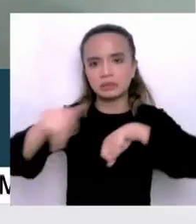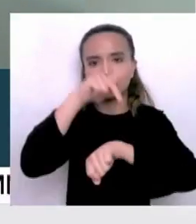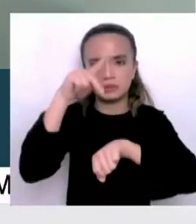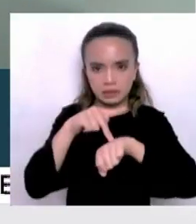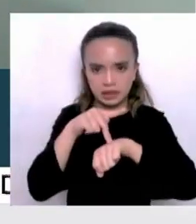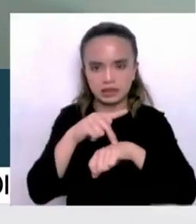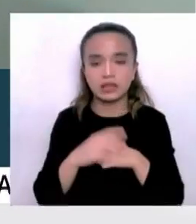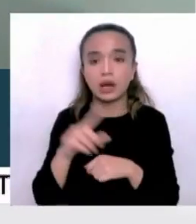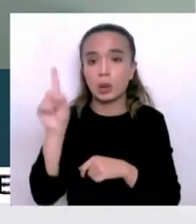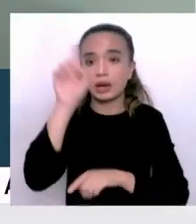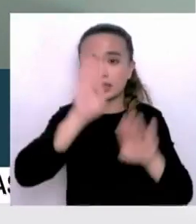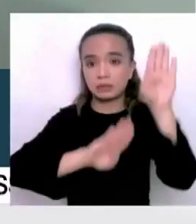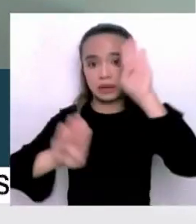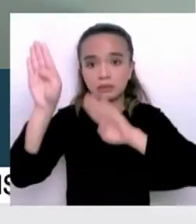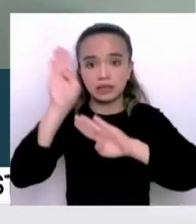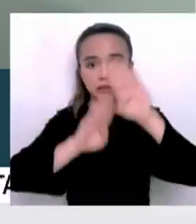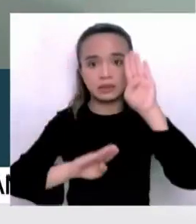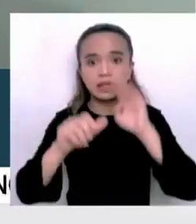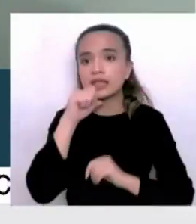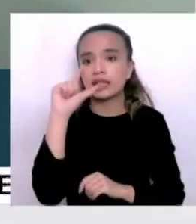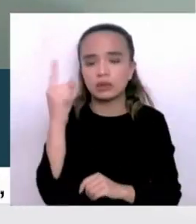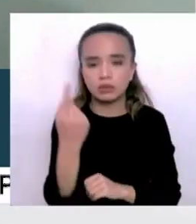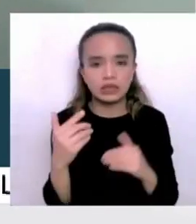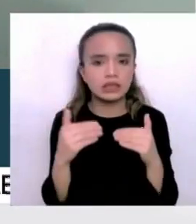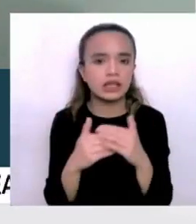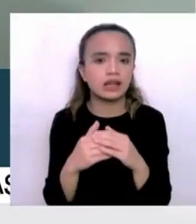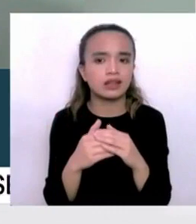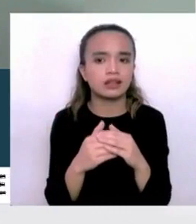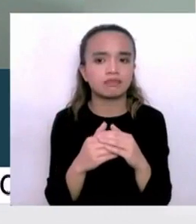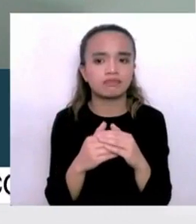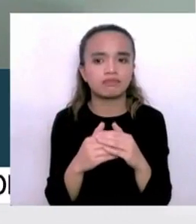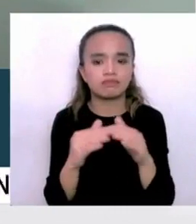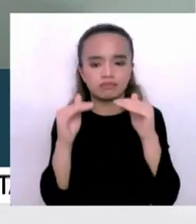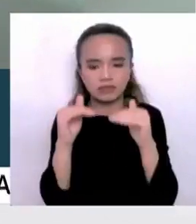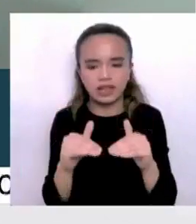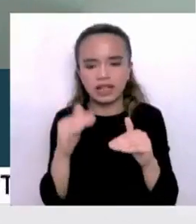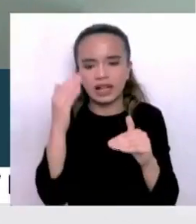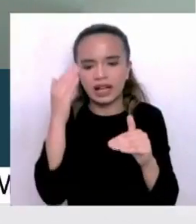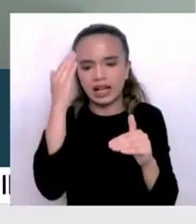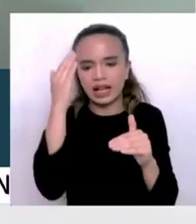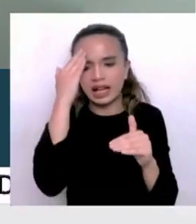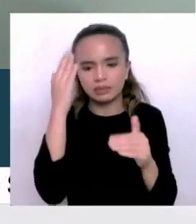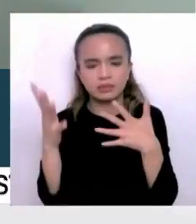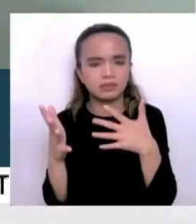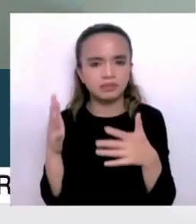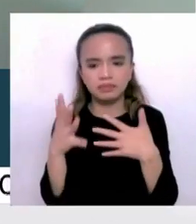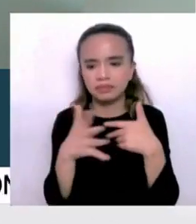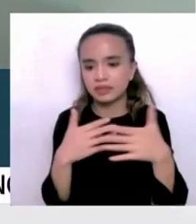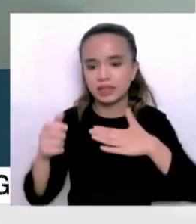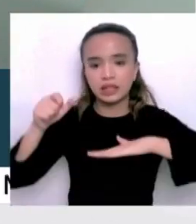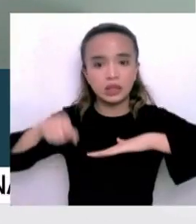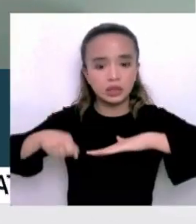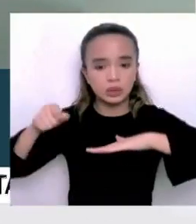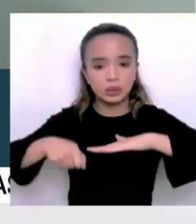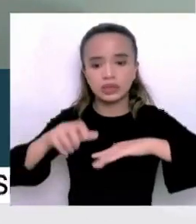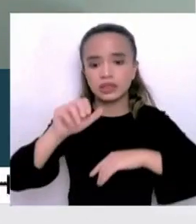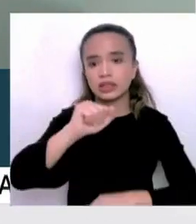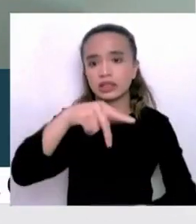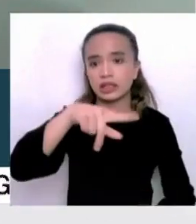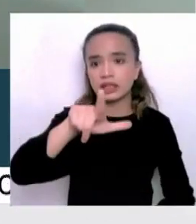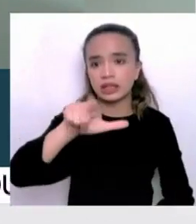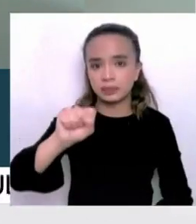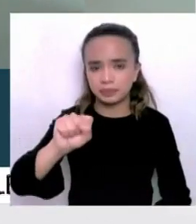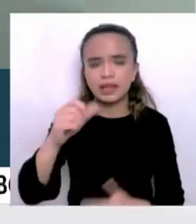Our problem is not only at the lower level, but alam niyo po, kahit sa Court of Appeals, napakaraming corrupt na